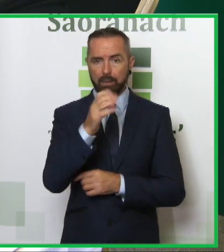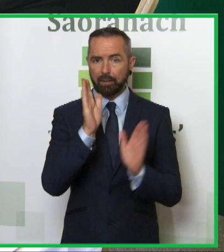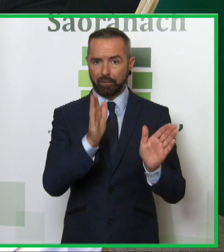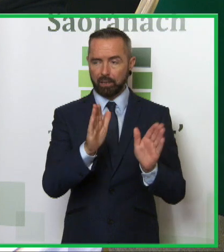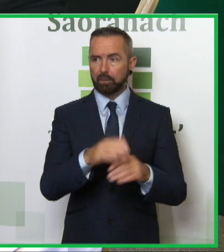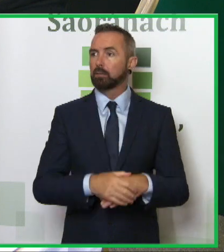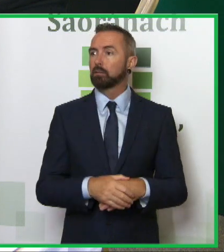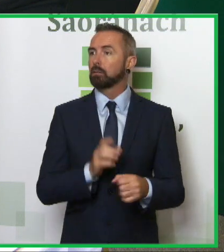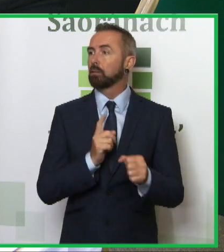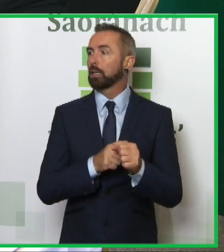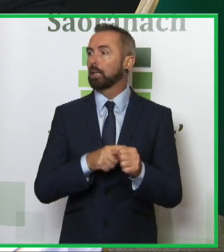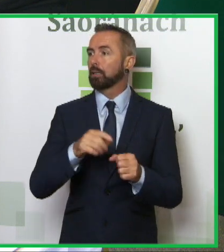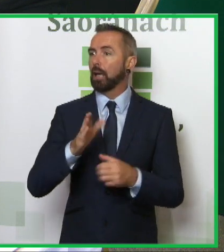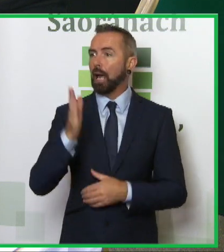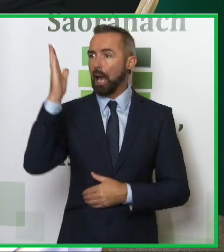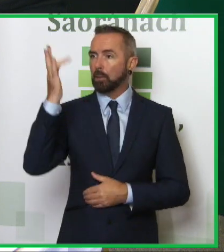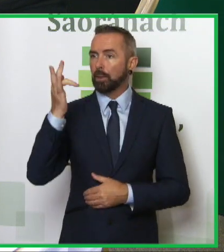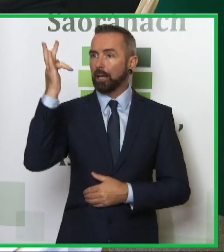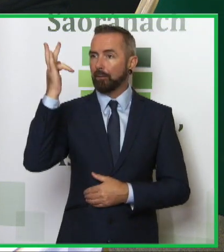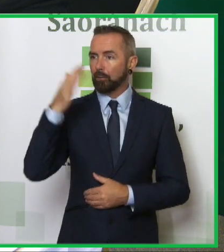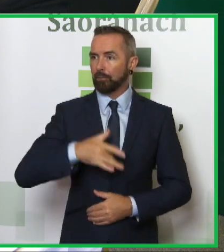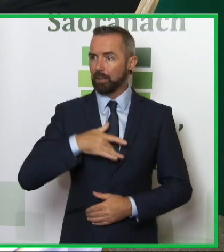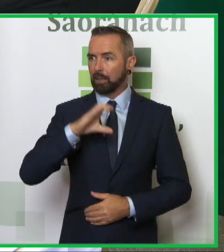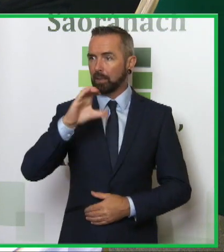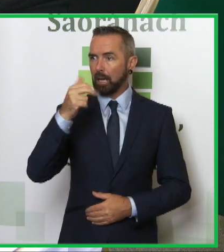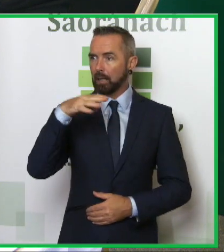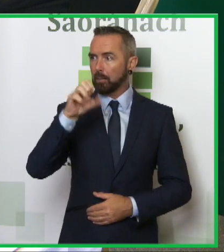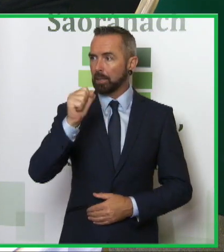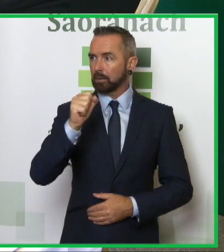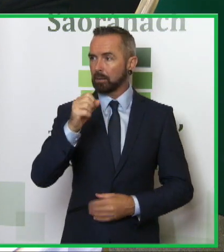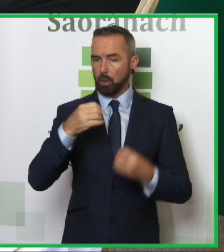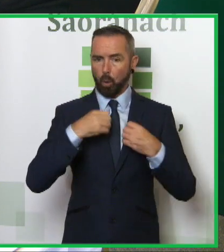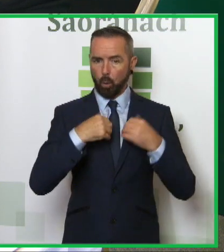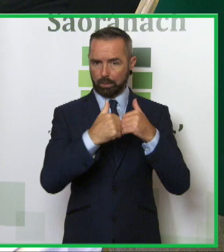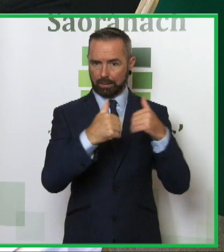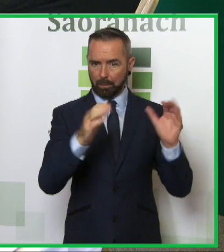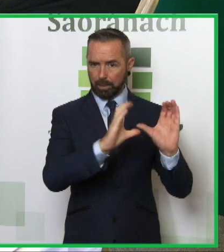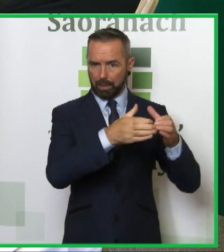again. Hands up if you're in favour of getting cannabis to a ballot about what type of